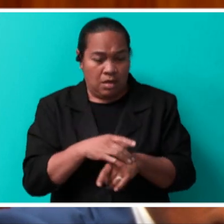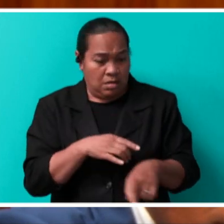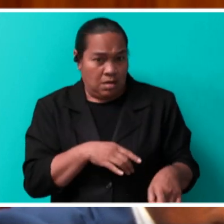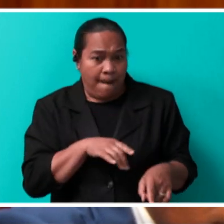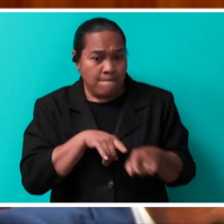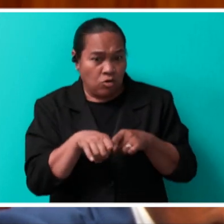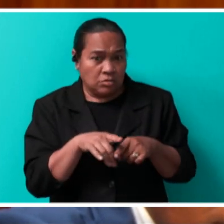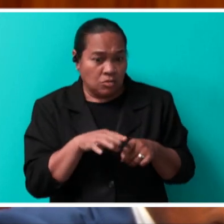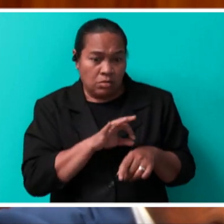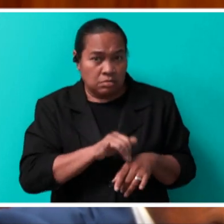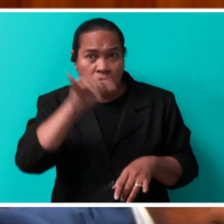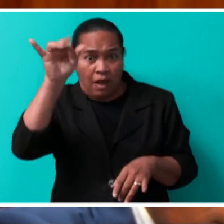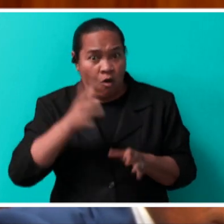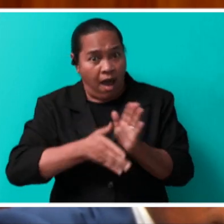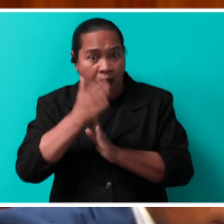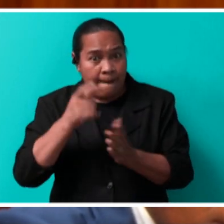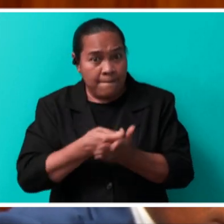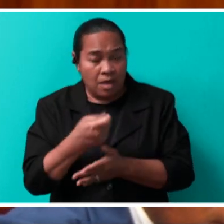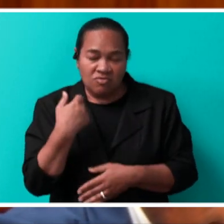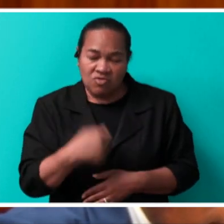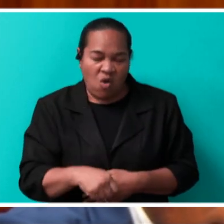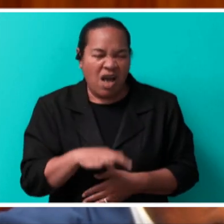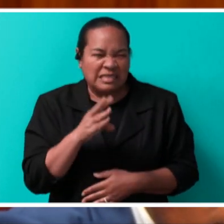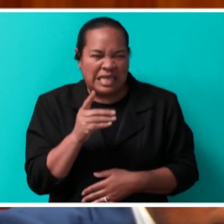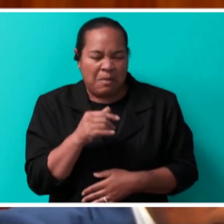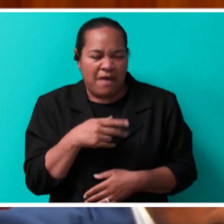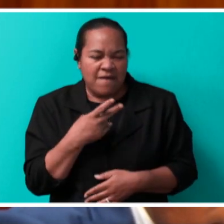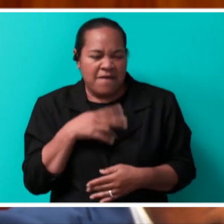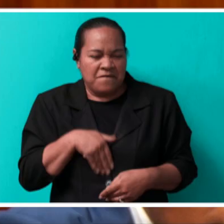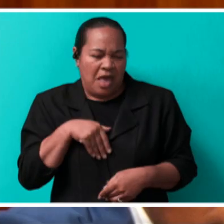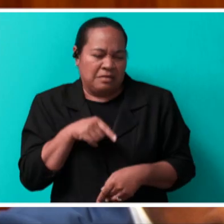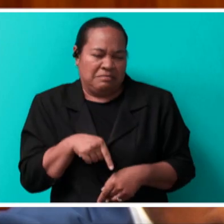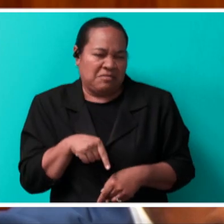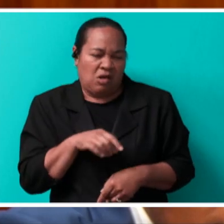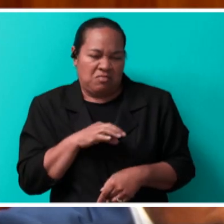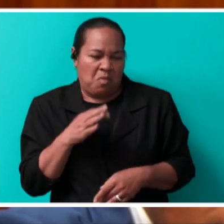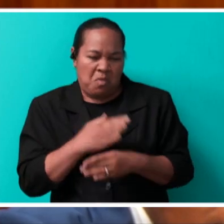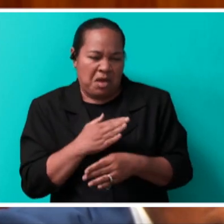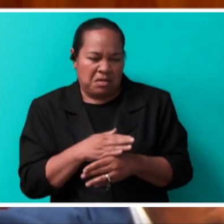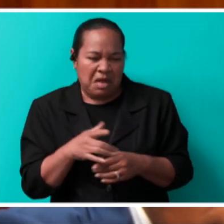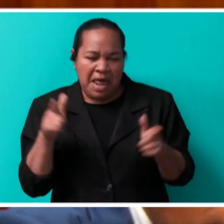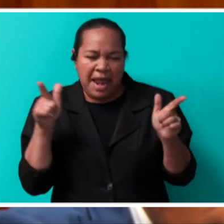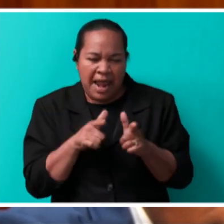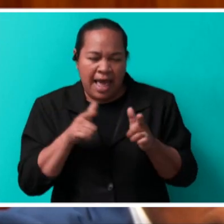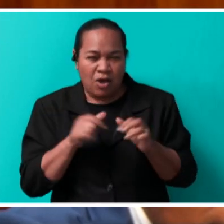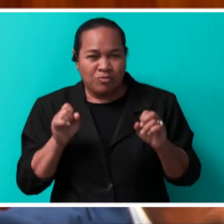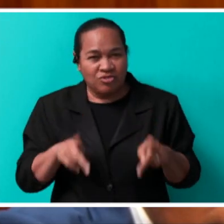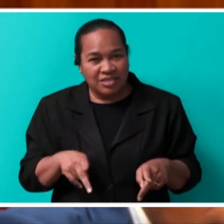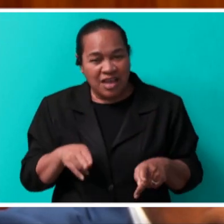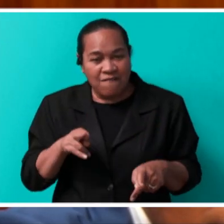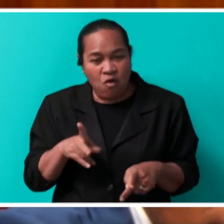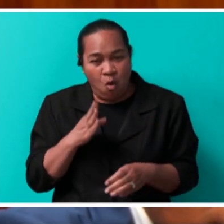for higher pay. Many leave because they feel undervalued, lack of opportunities for career progression,